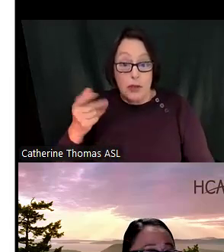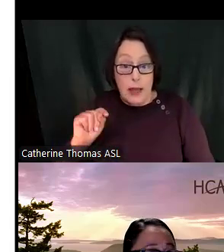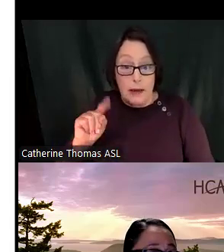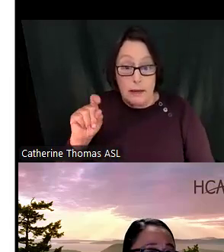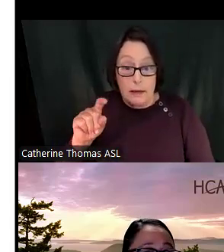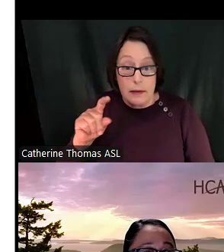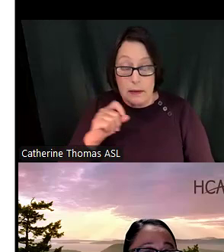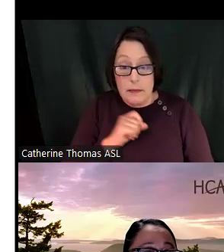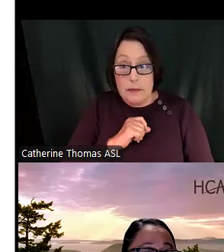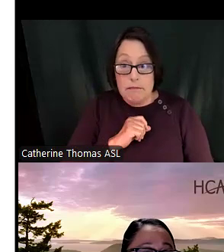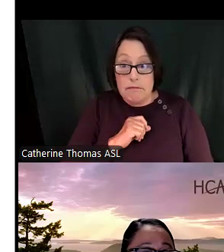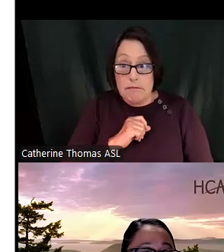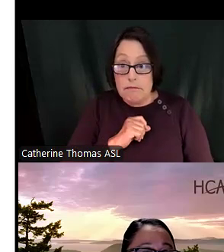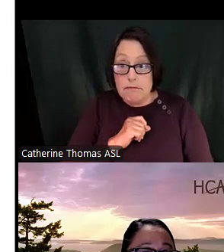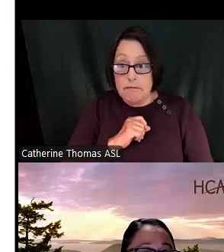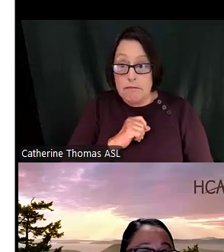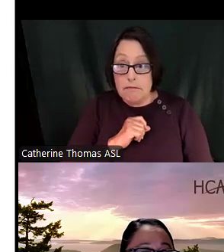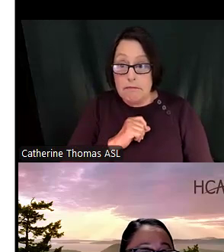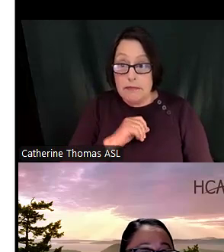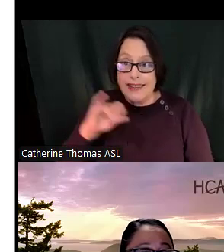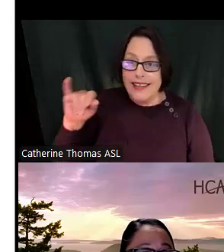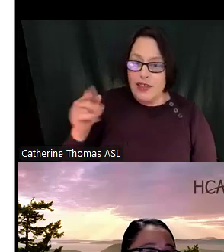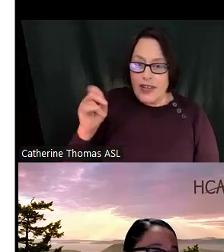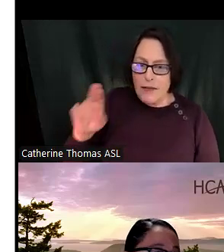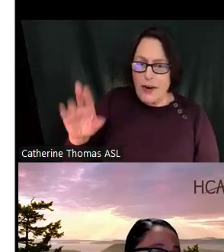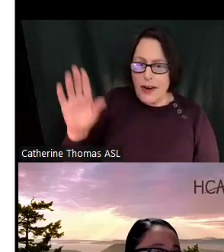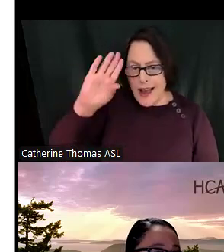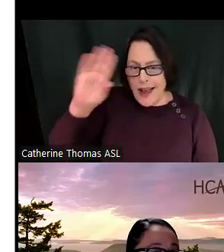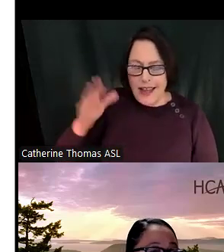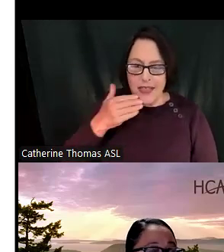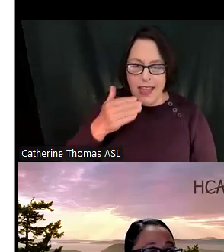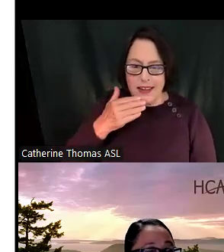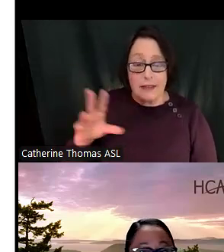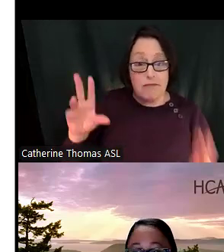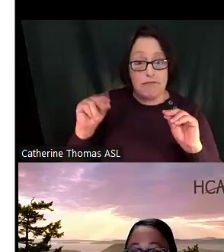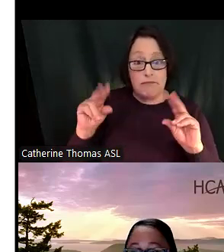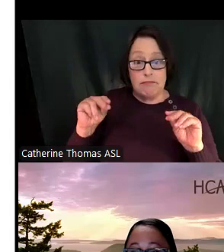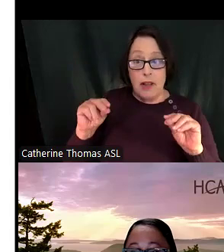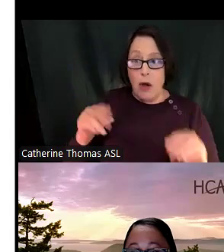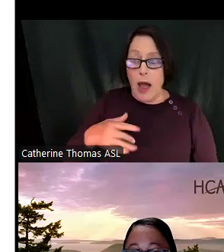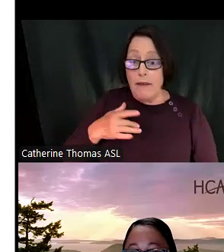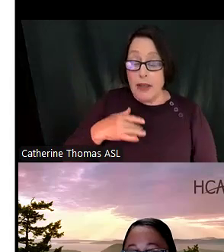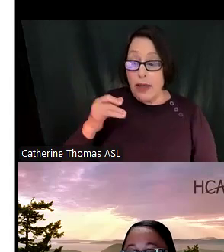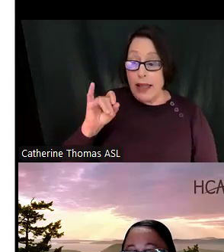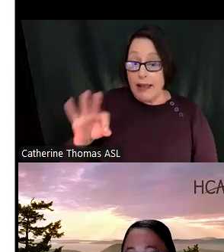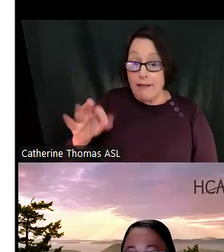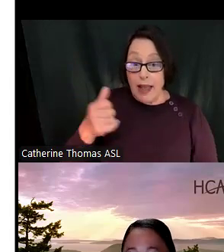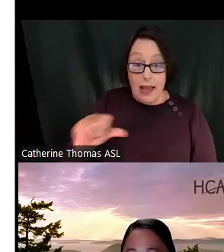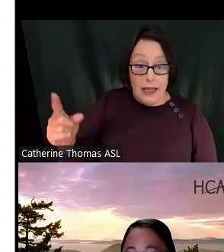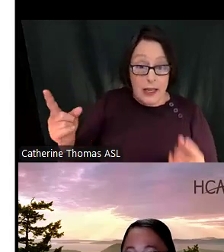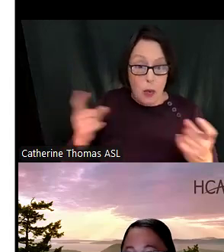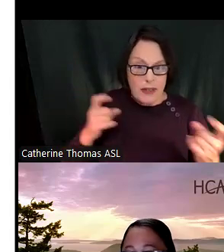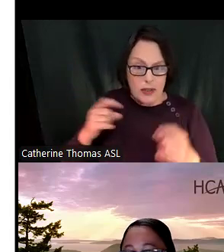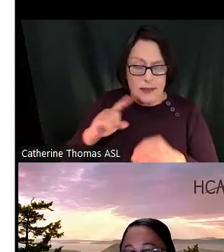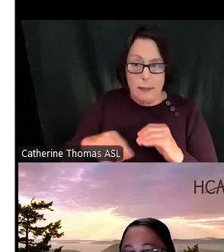for the larger group? Hi, thanks. No, I think that if there are any questions about how